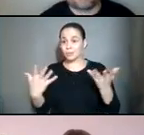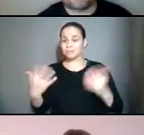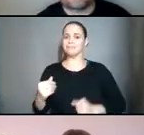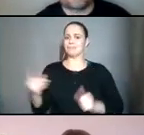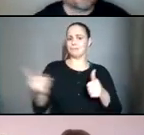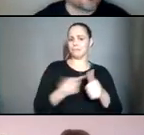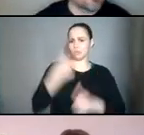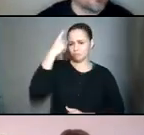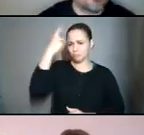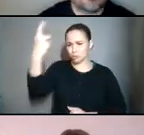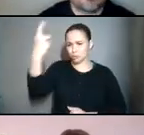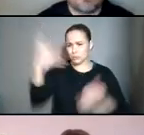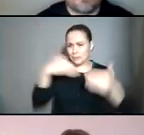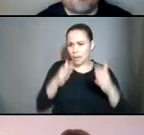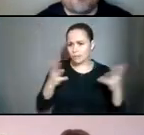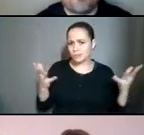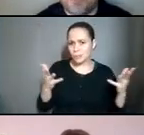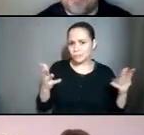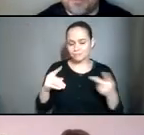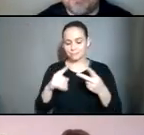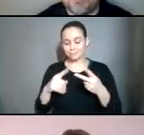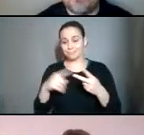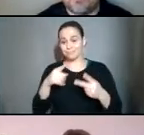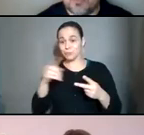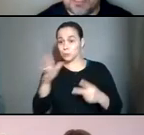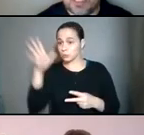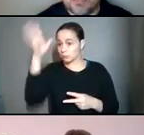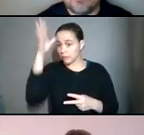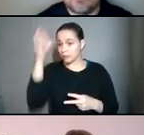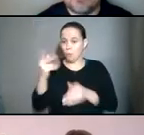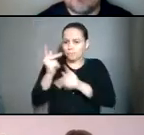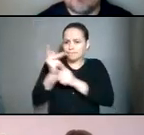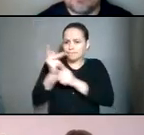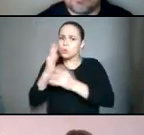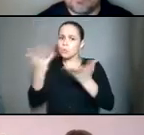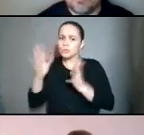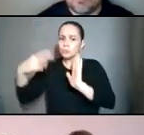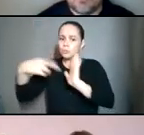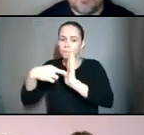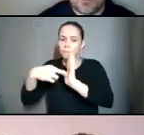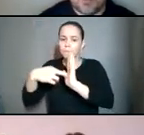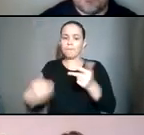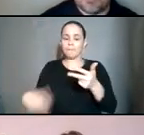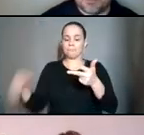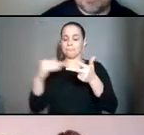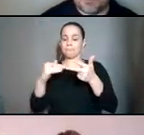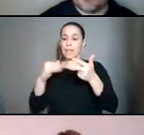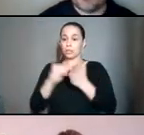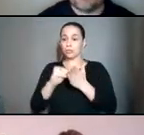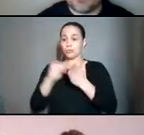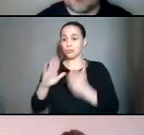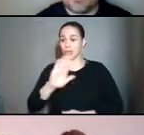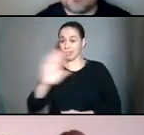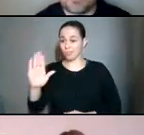the role of the parent/guardian. They'll go through the student experience so you can see what